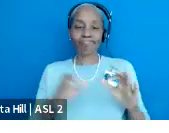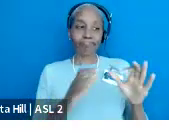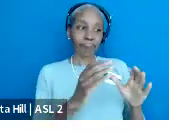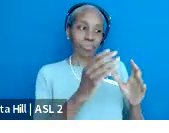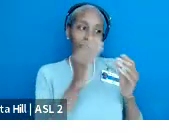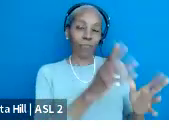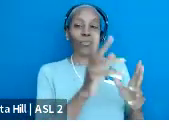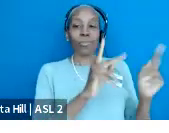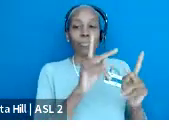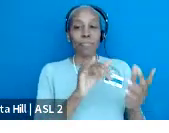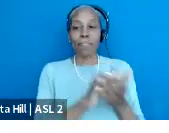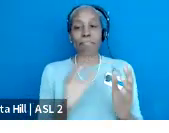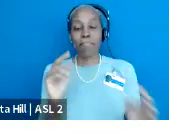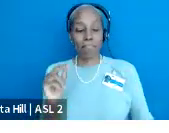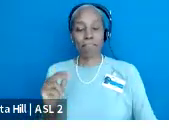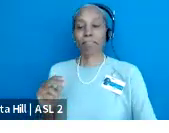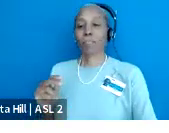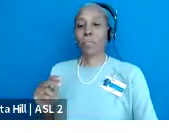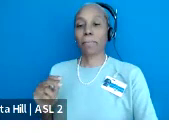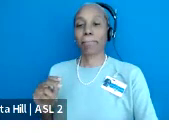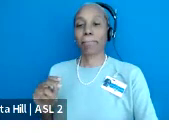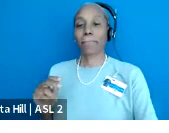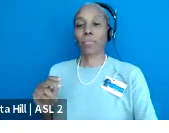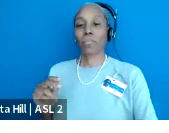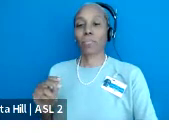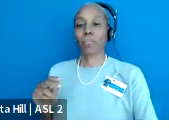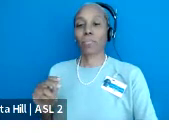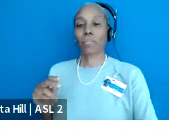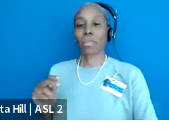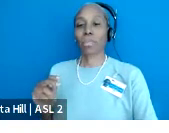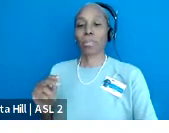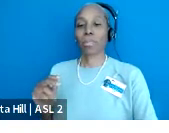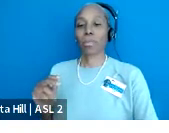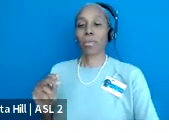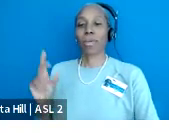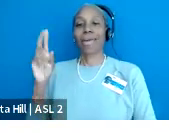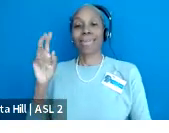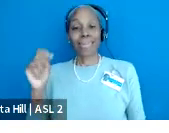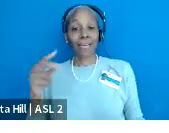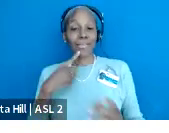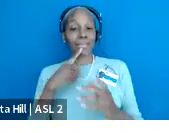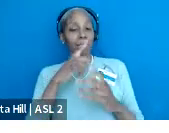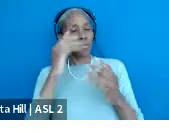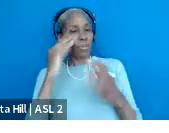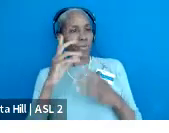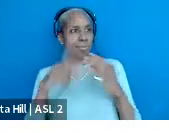individuals about. Thank you. And there was a question about the notification process